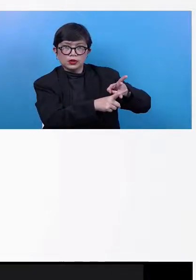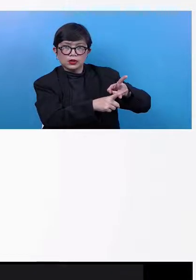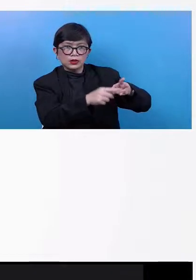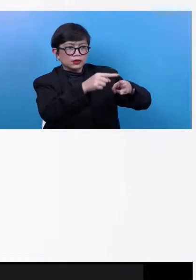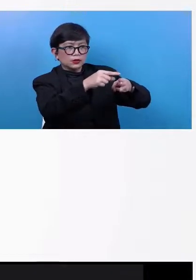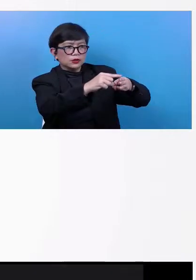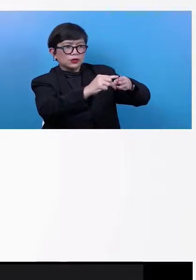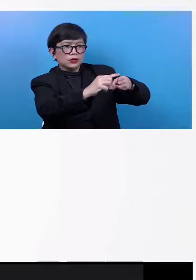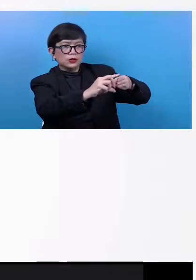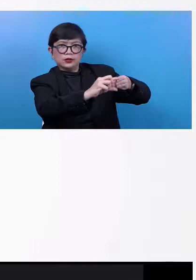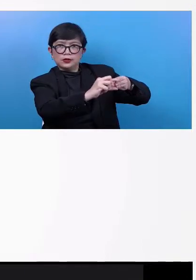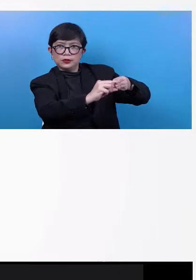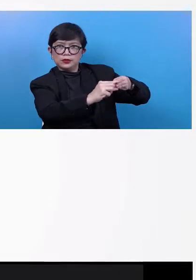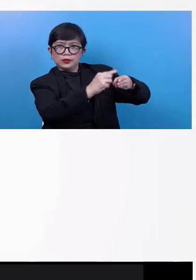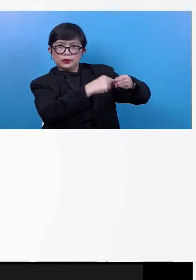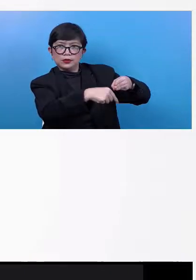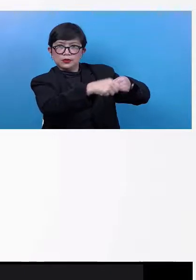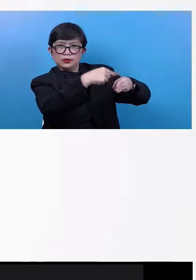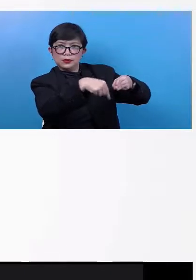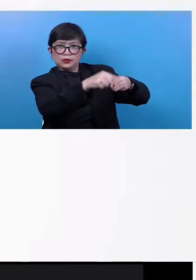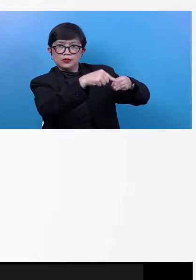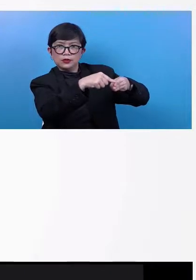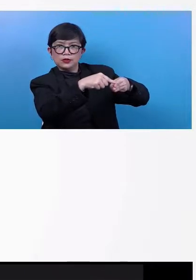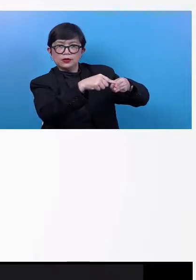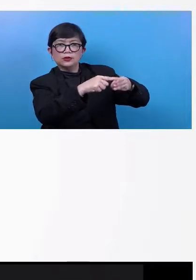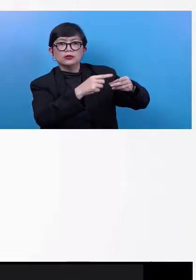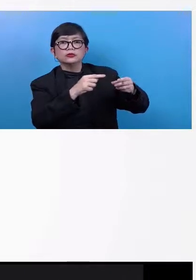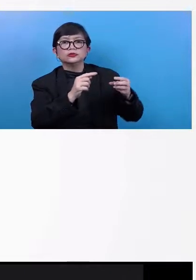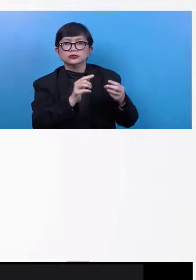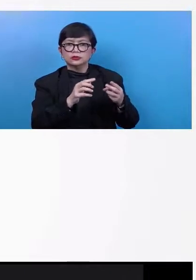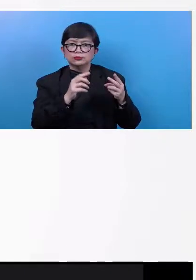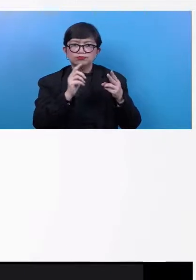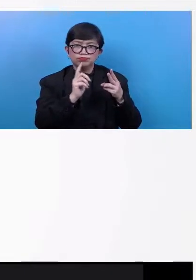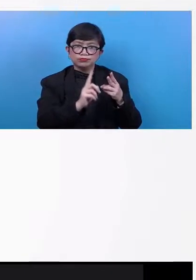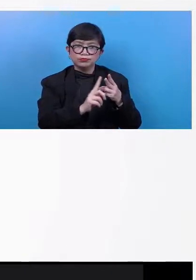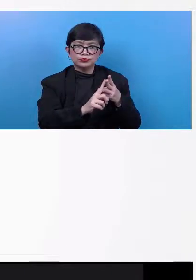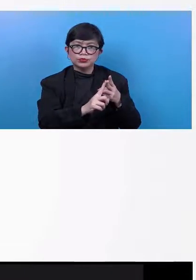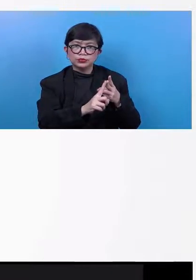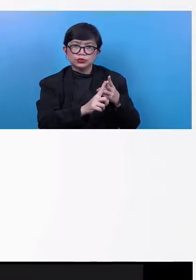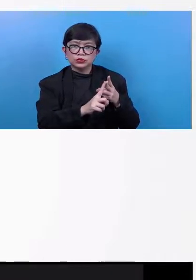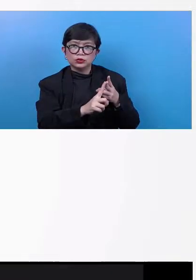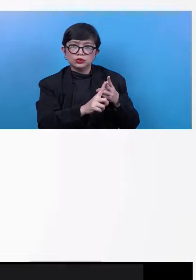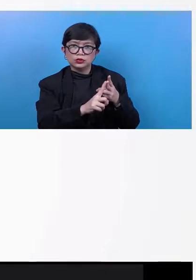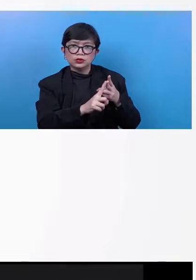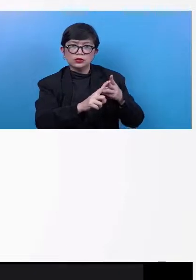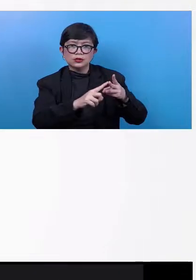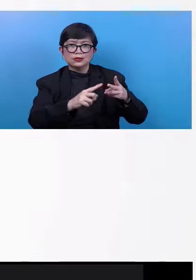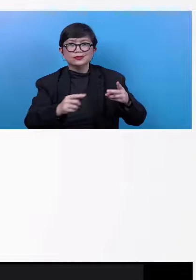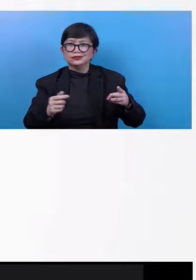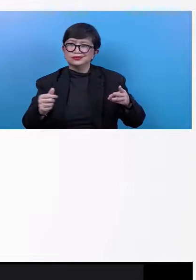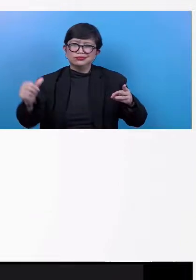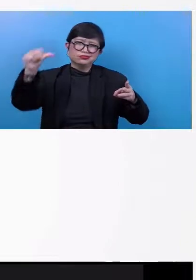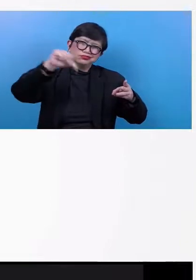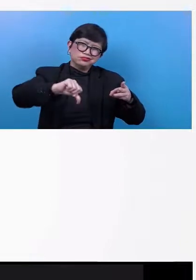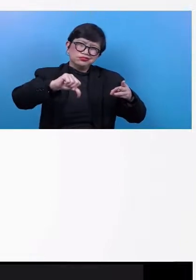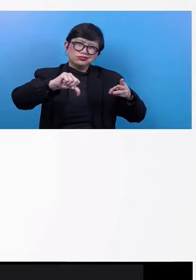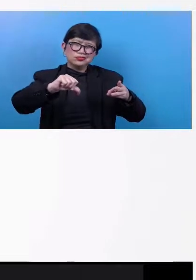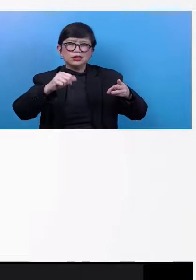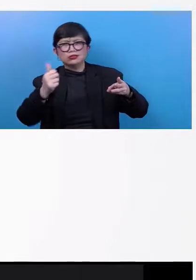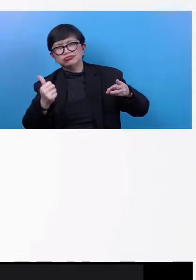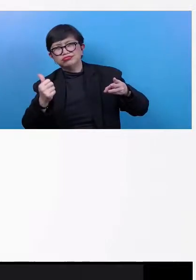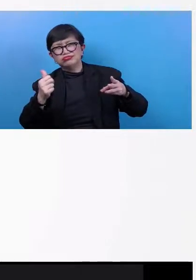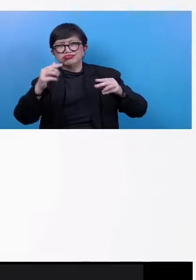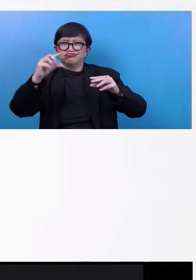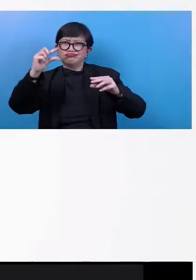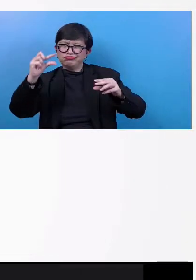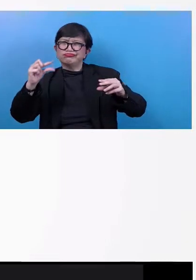these systems, and two, how these systems degrade and fail over time, possibly in a systemic manner, as well as where